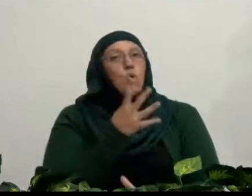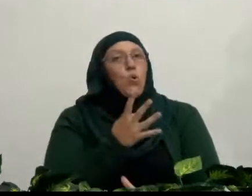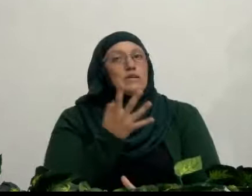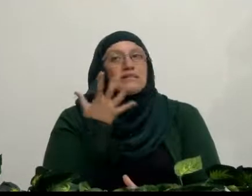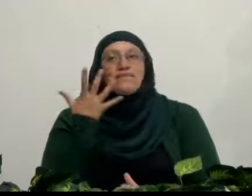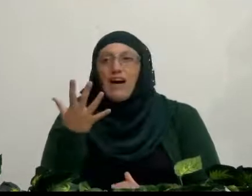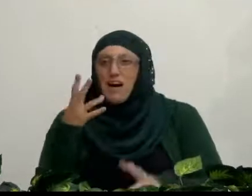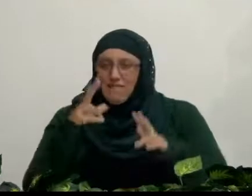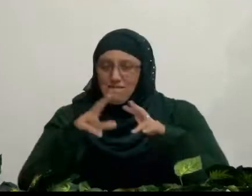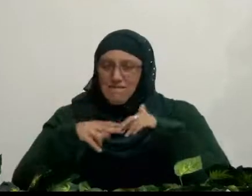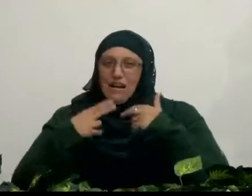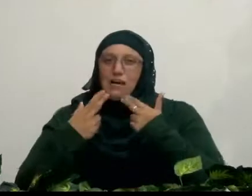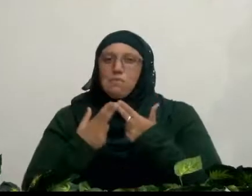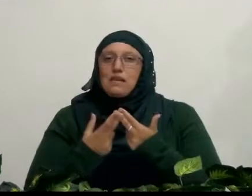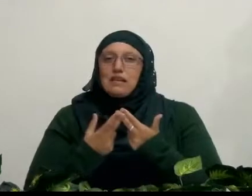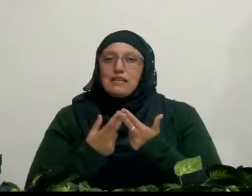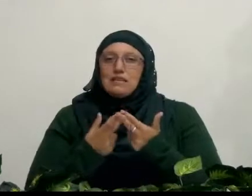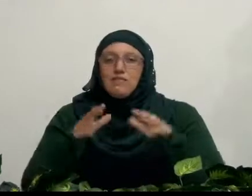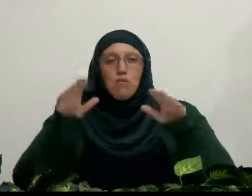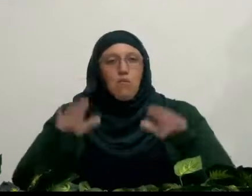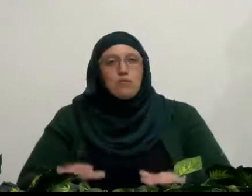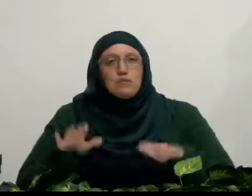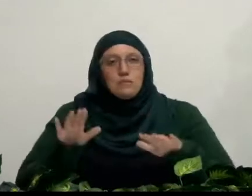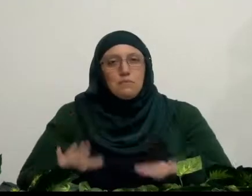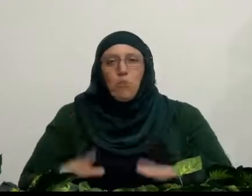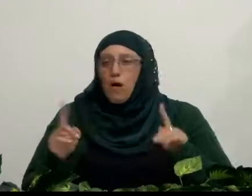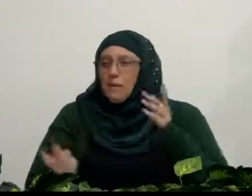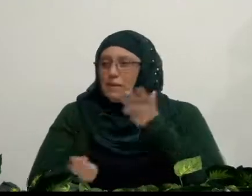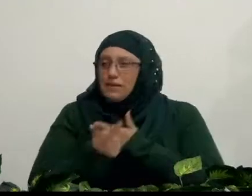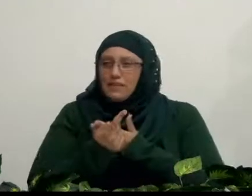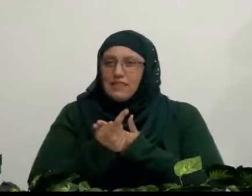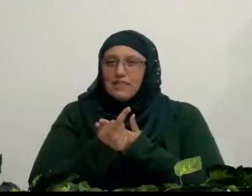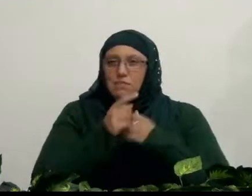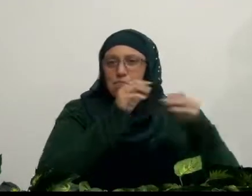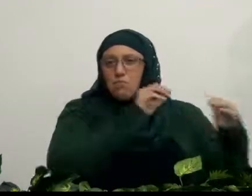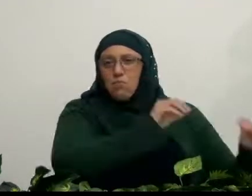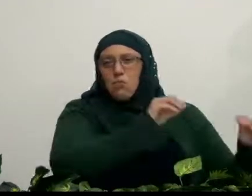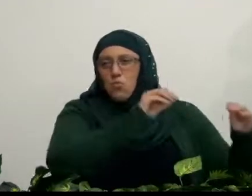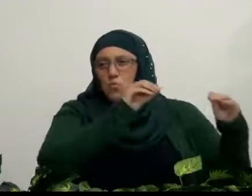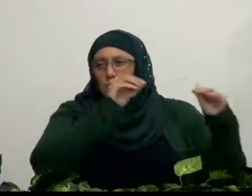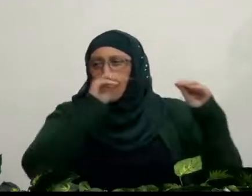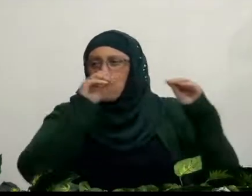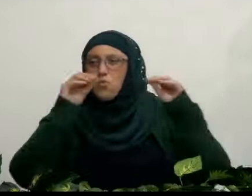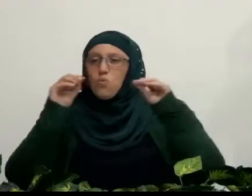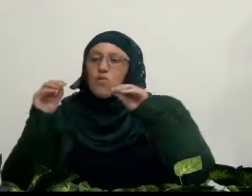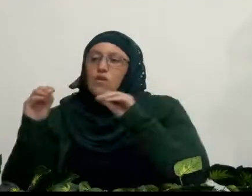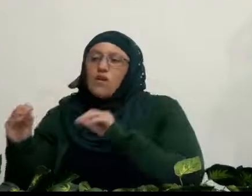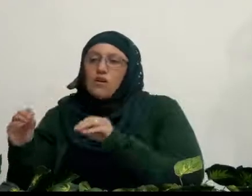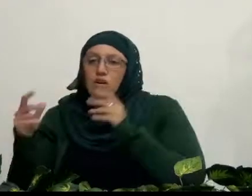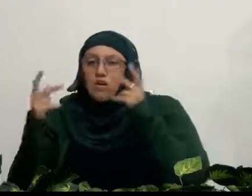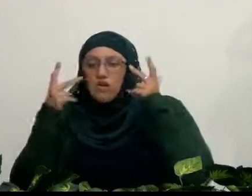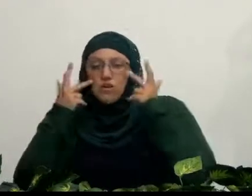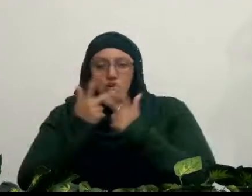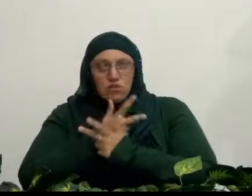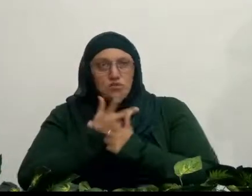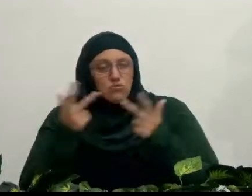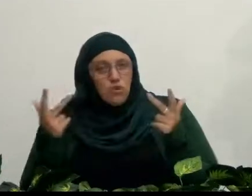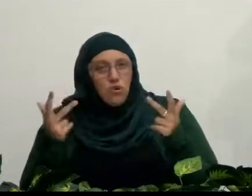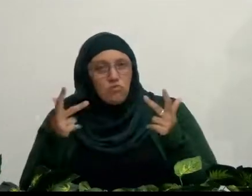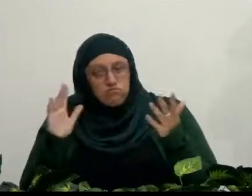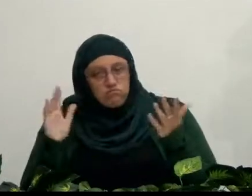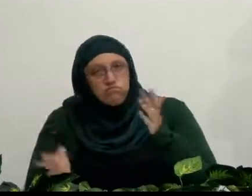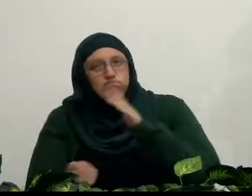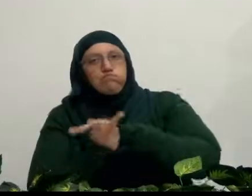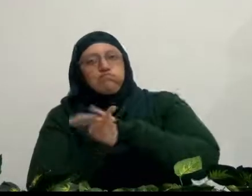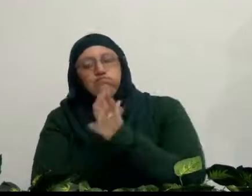Muslims from Mecca, they migrated or sought refuge to Medina. Before them, the Holy Prophet